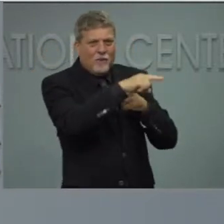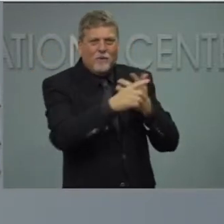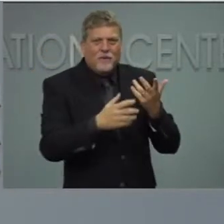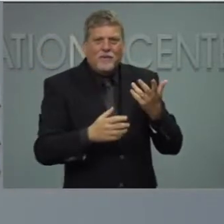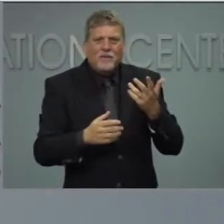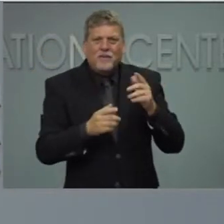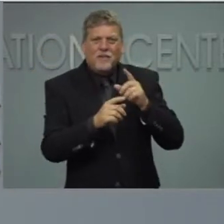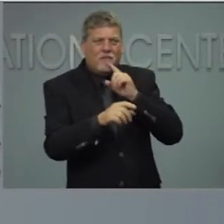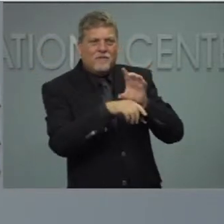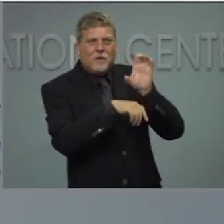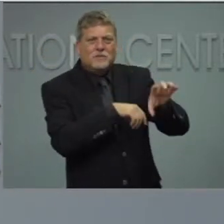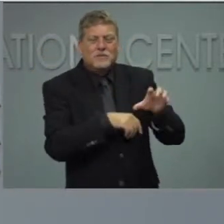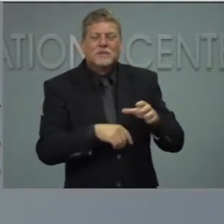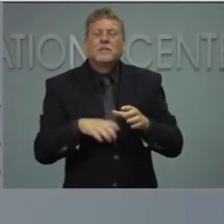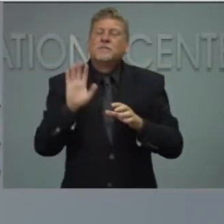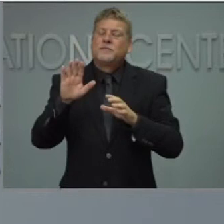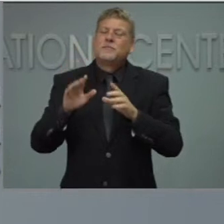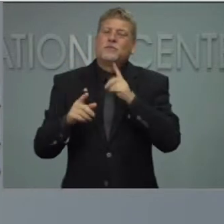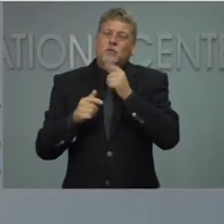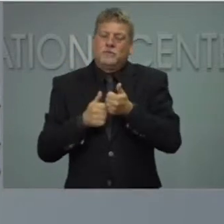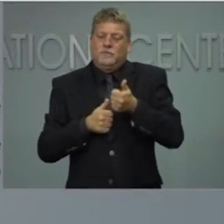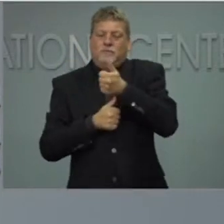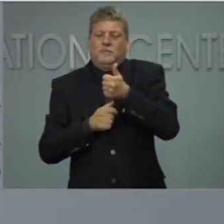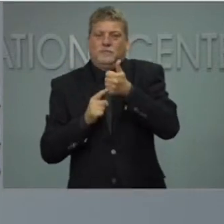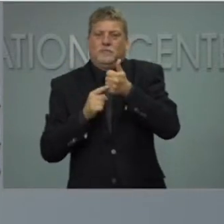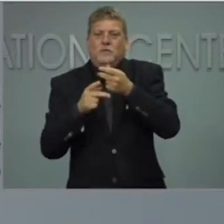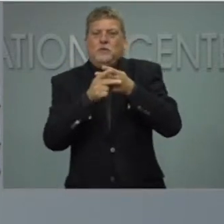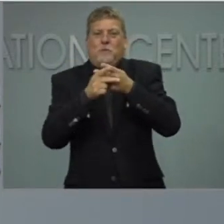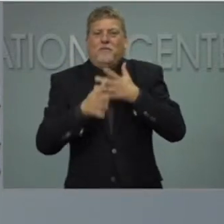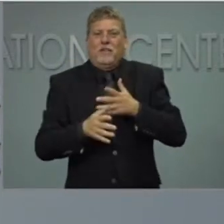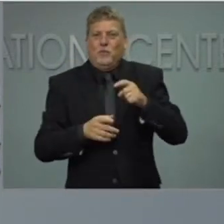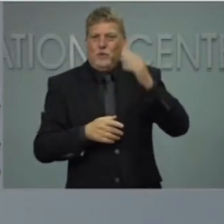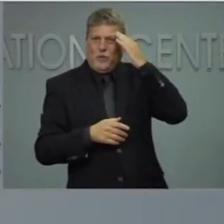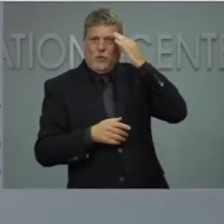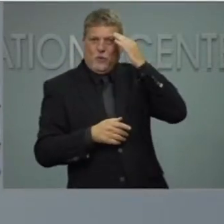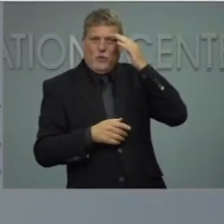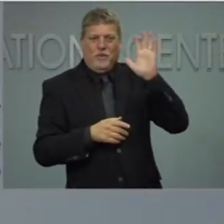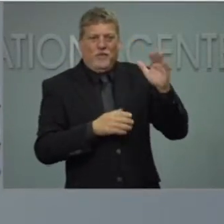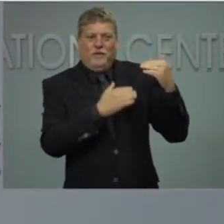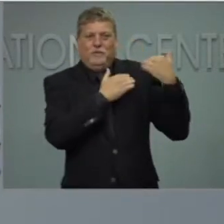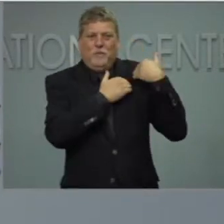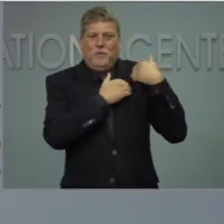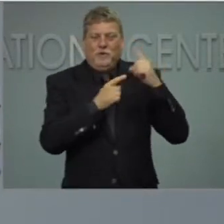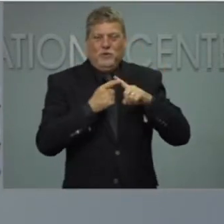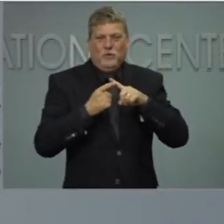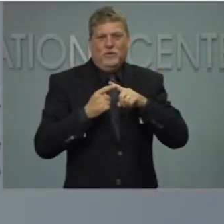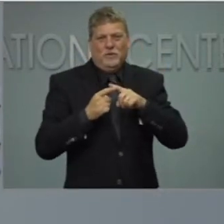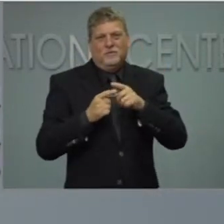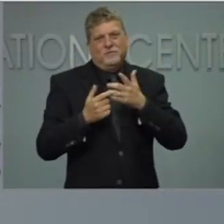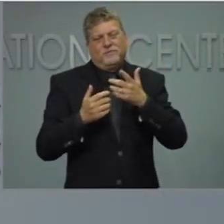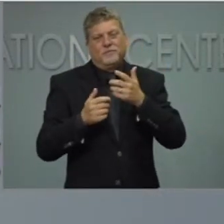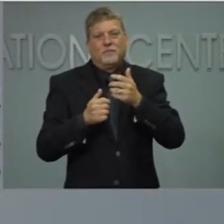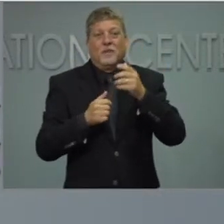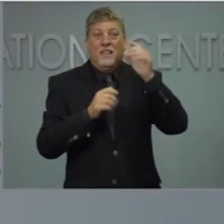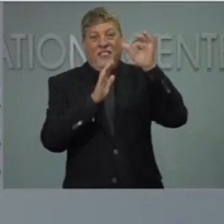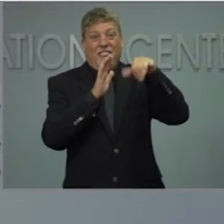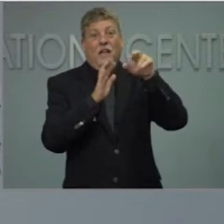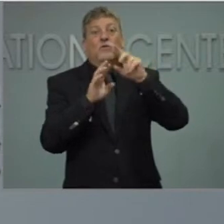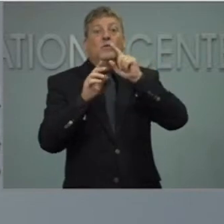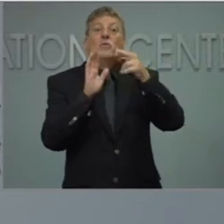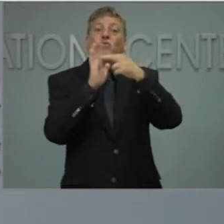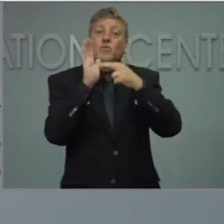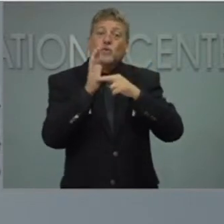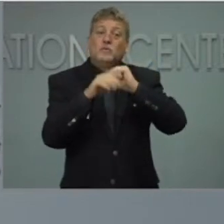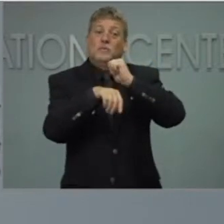supervisors would be carrying out the rules that are put forth by the Office of State Personnel, State Human